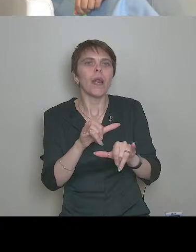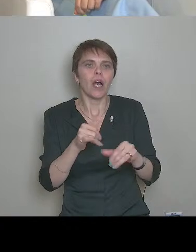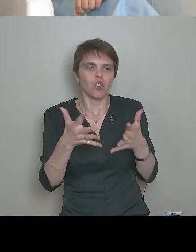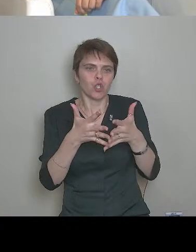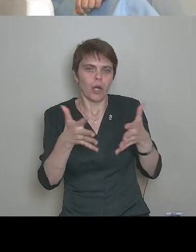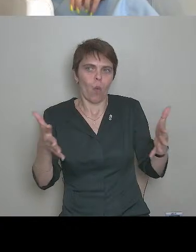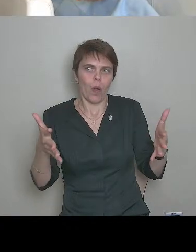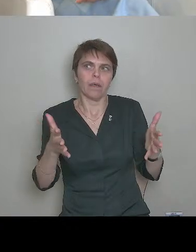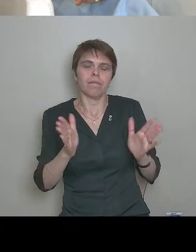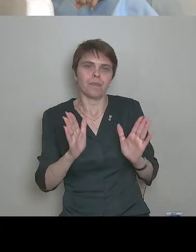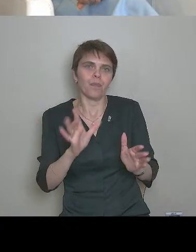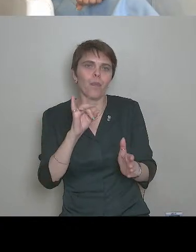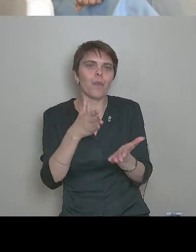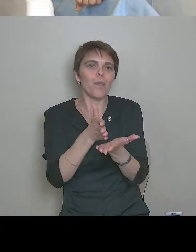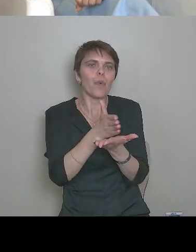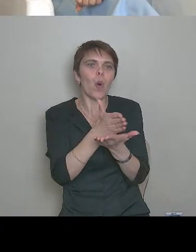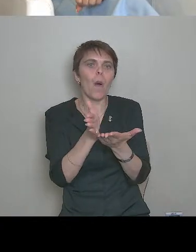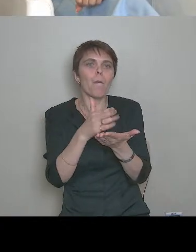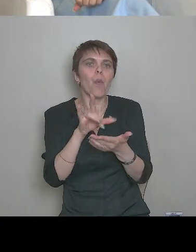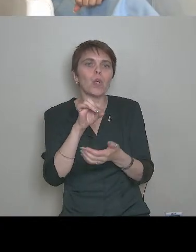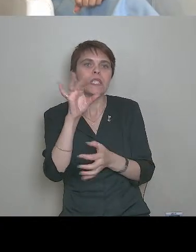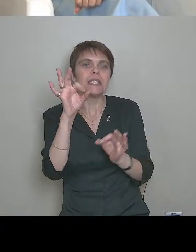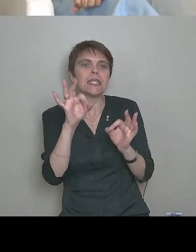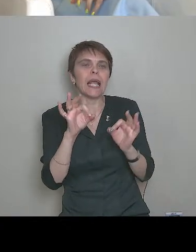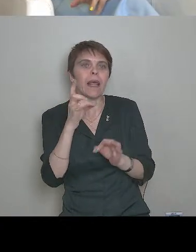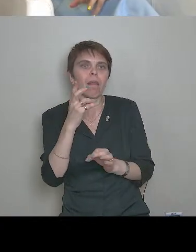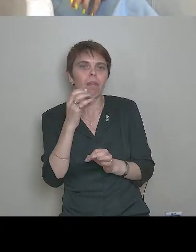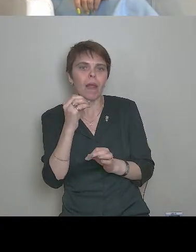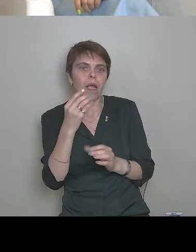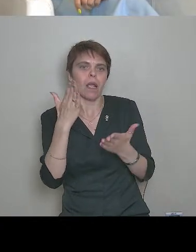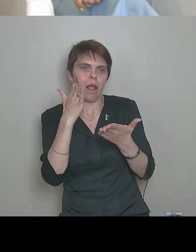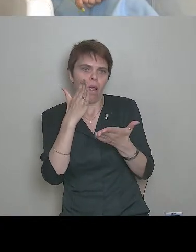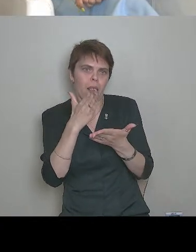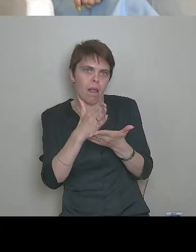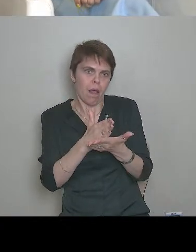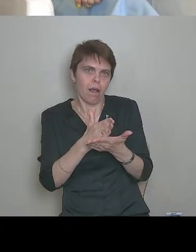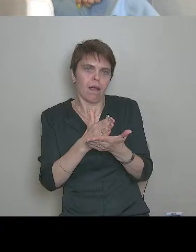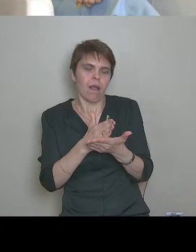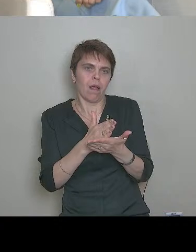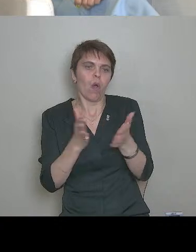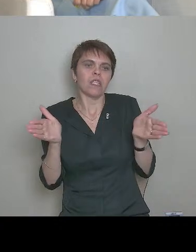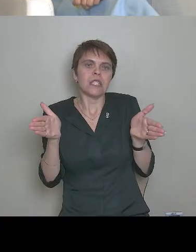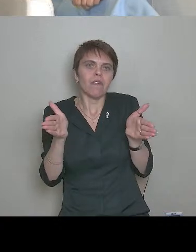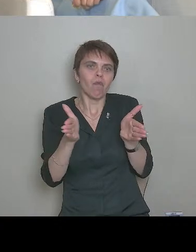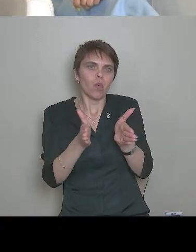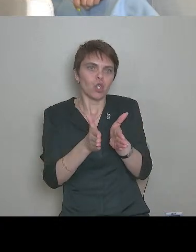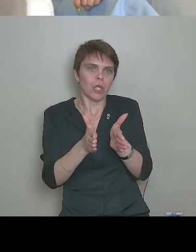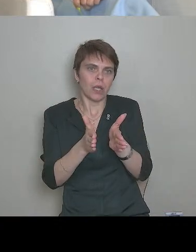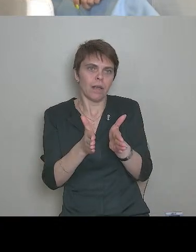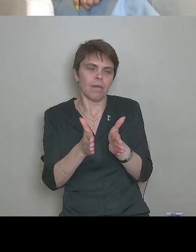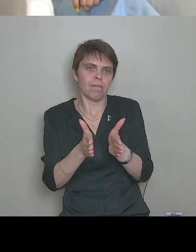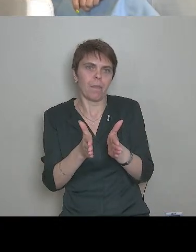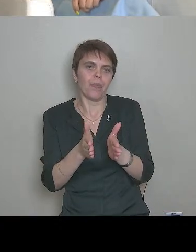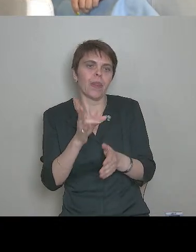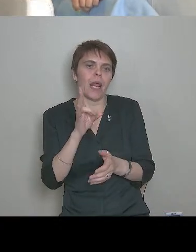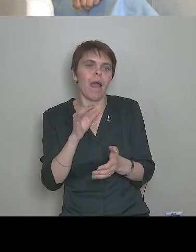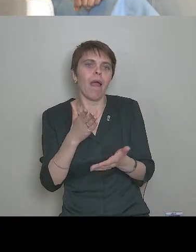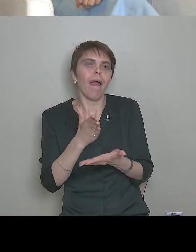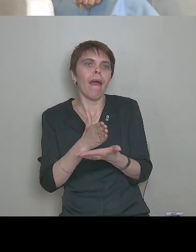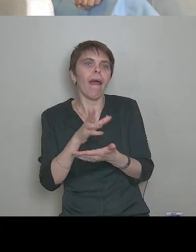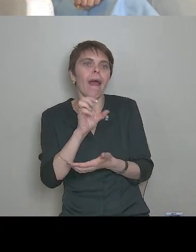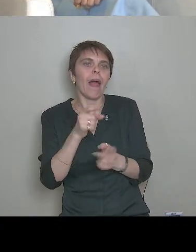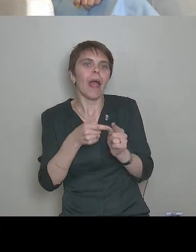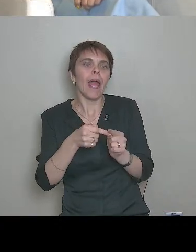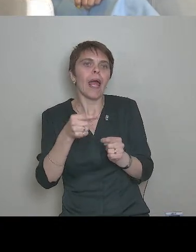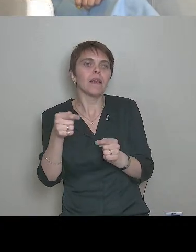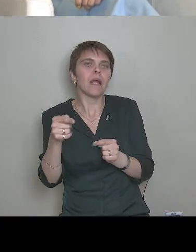broad. As to proportionate system, so the room for maneuver is really